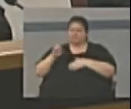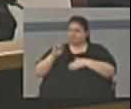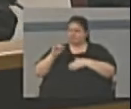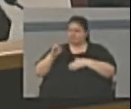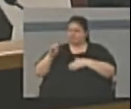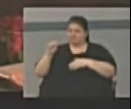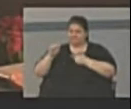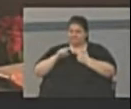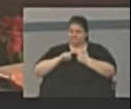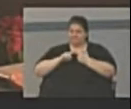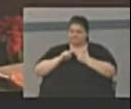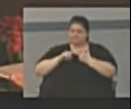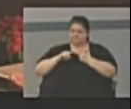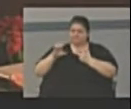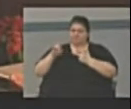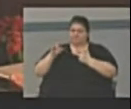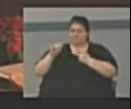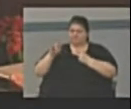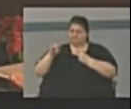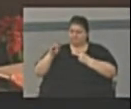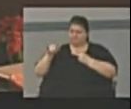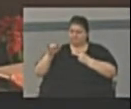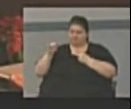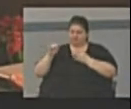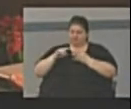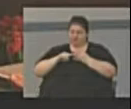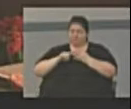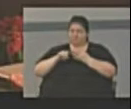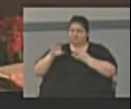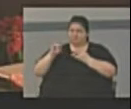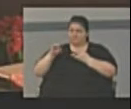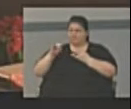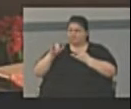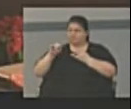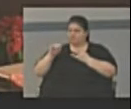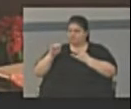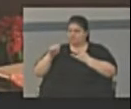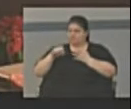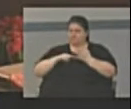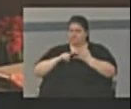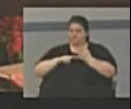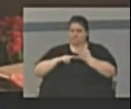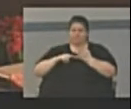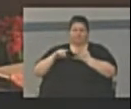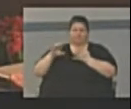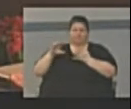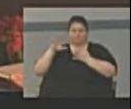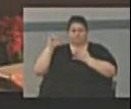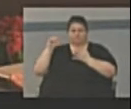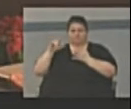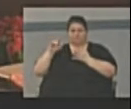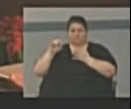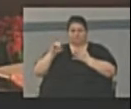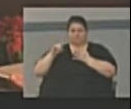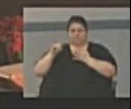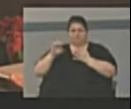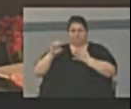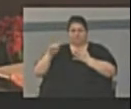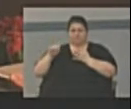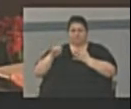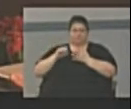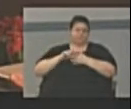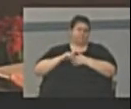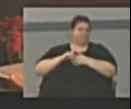Aye. Ms. Curry? Yes. Ms. Nicholas? Yes. President Laz? Yes.